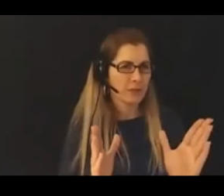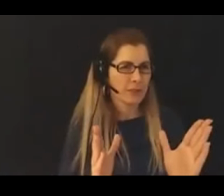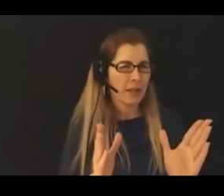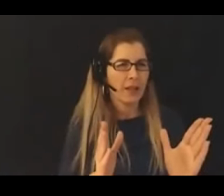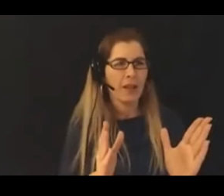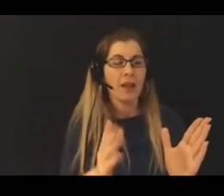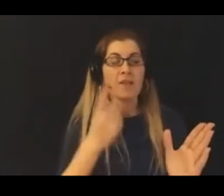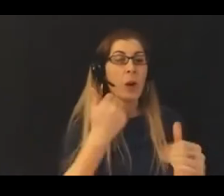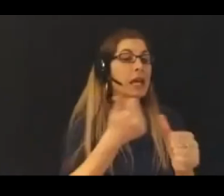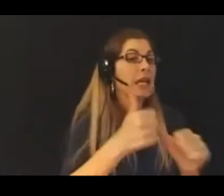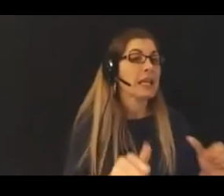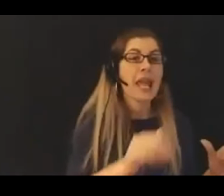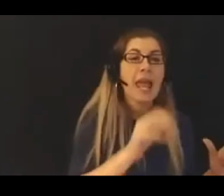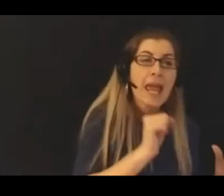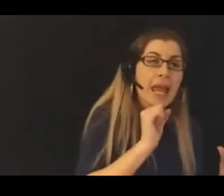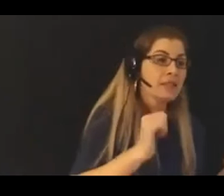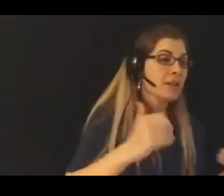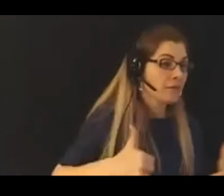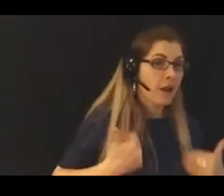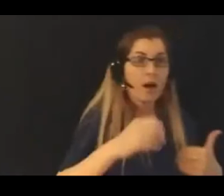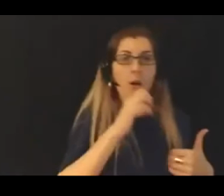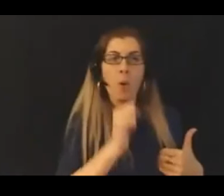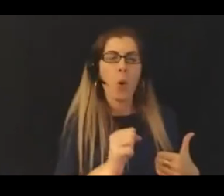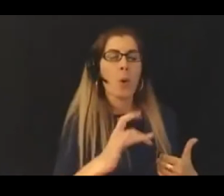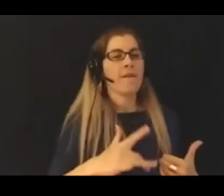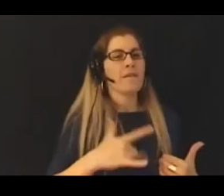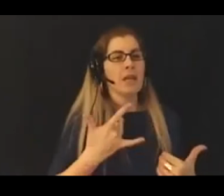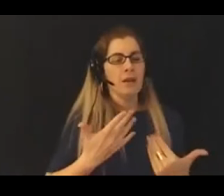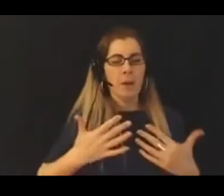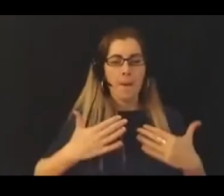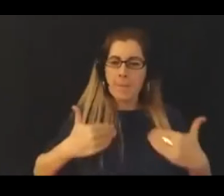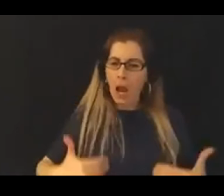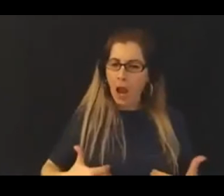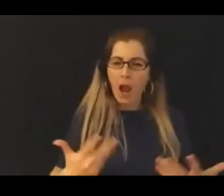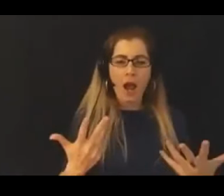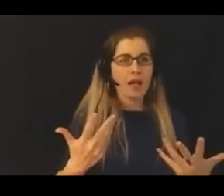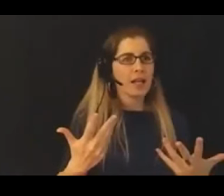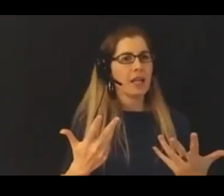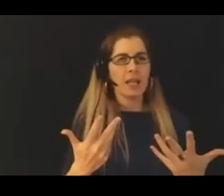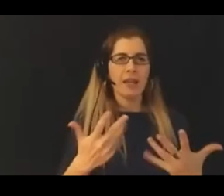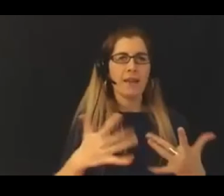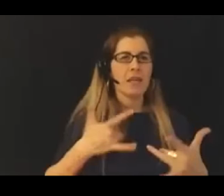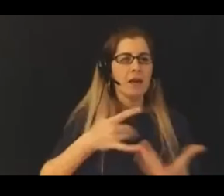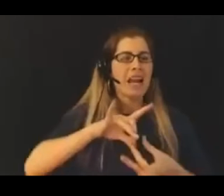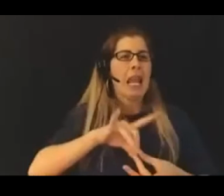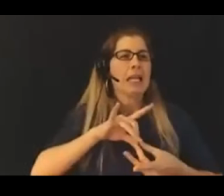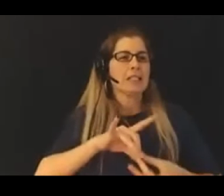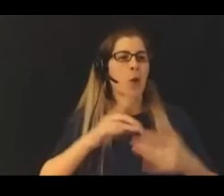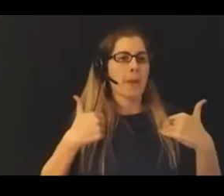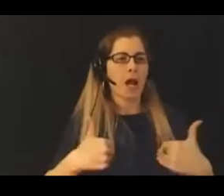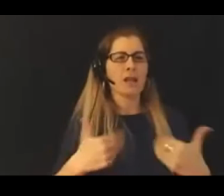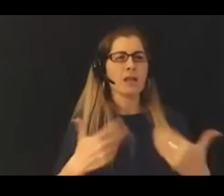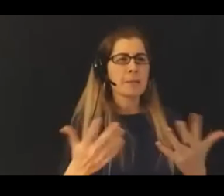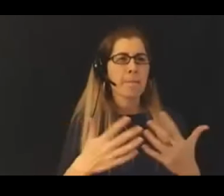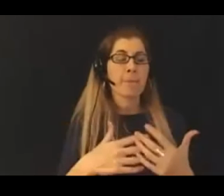all ages feel connected and integrated in their bodies, no matter what learning style resonates the most with them. And so when we really had to make